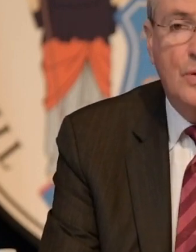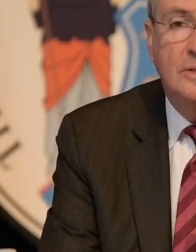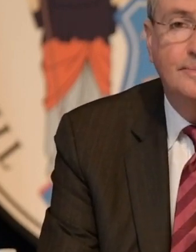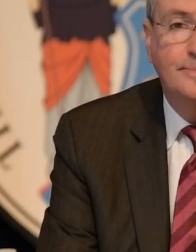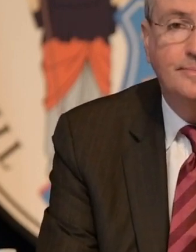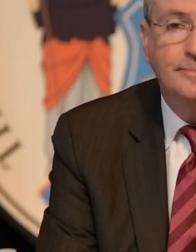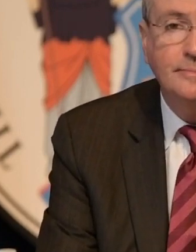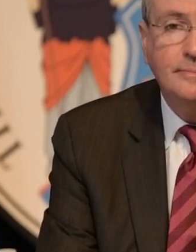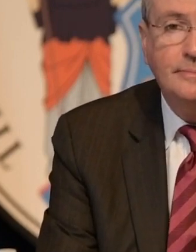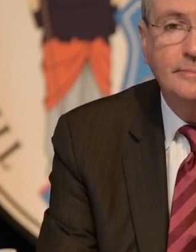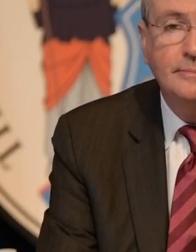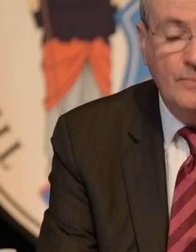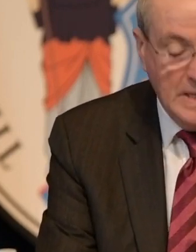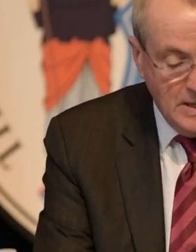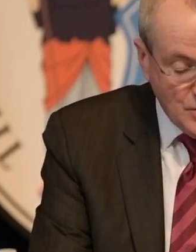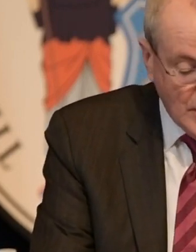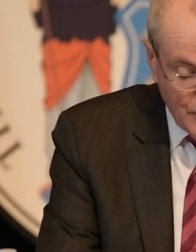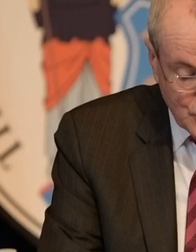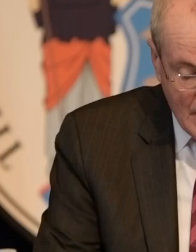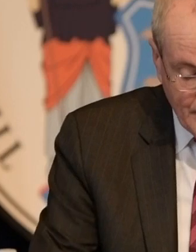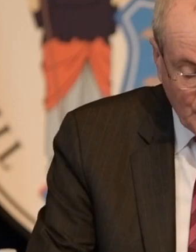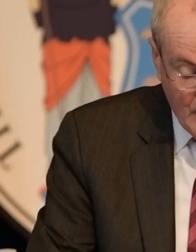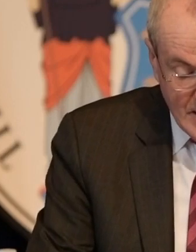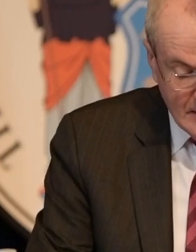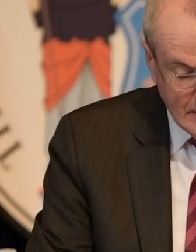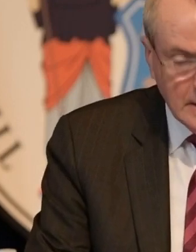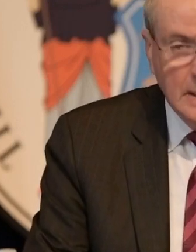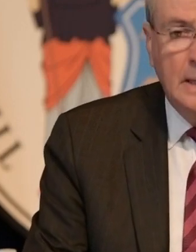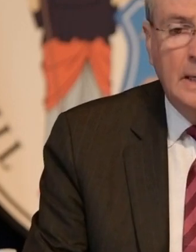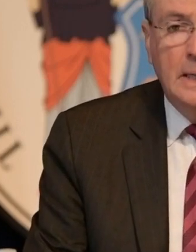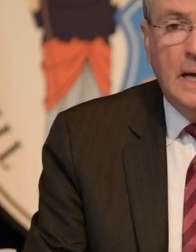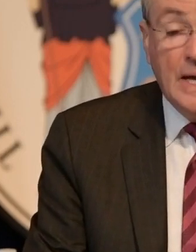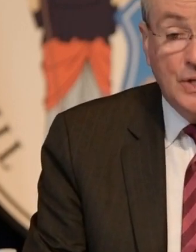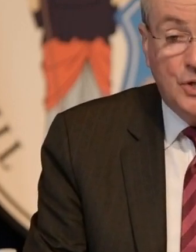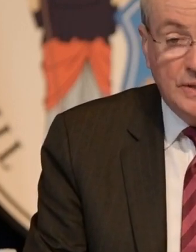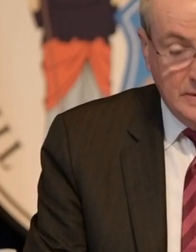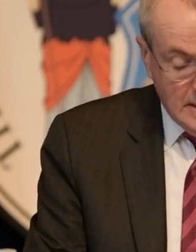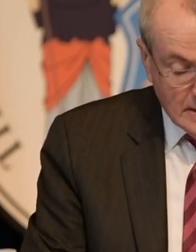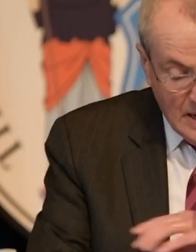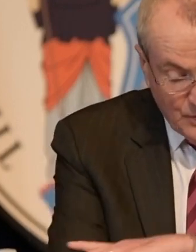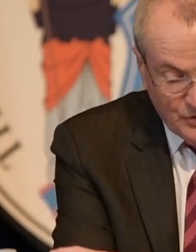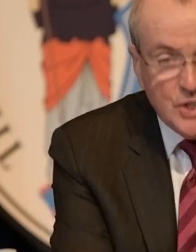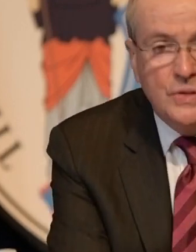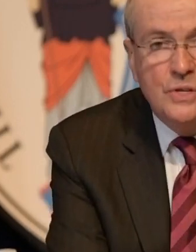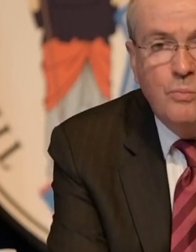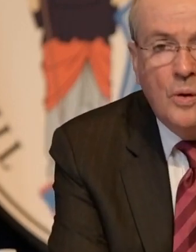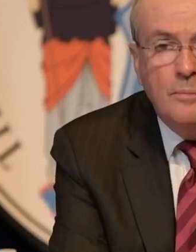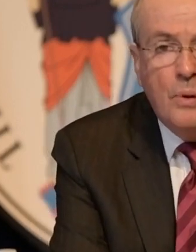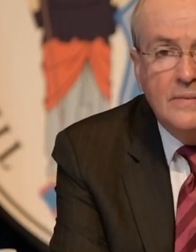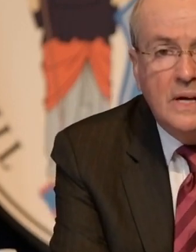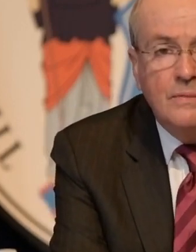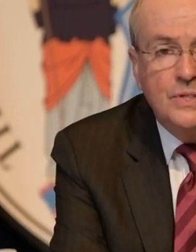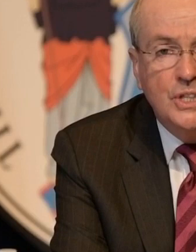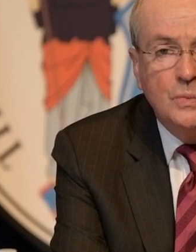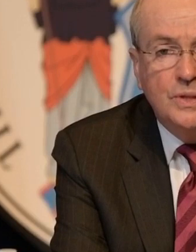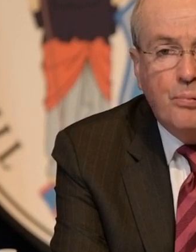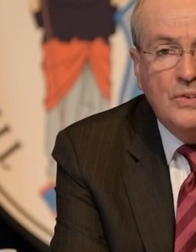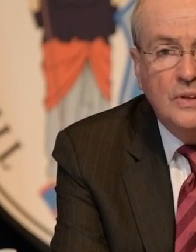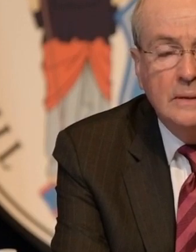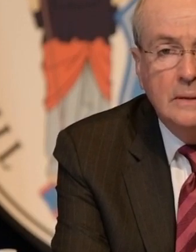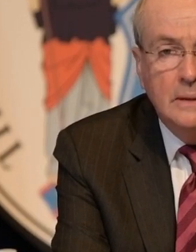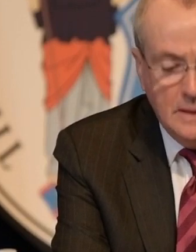order. So to other topics, if I may. I had a good conversation this morning, private conversation